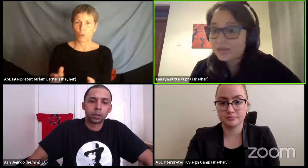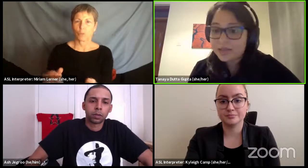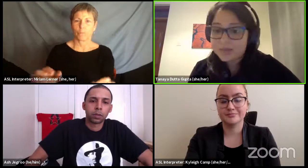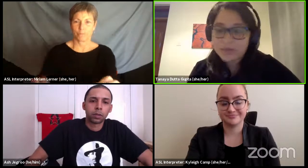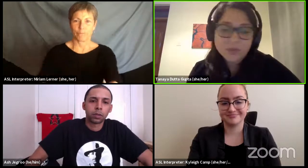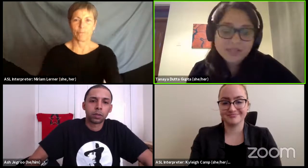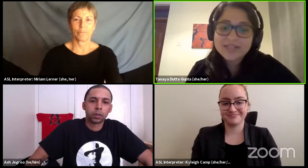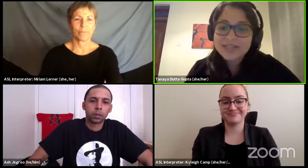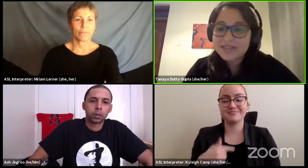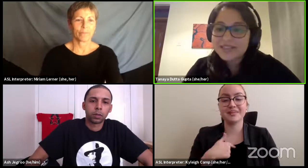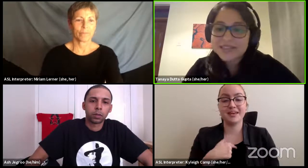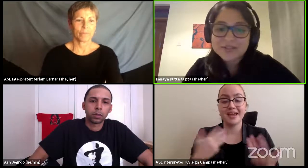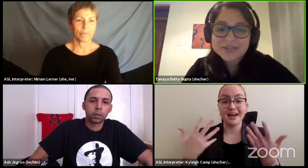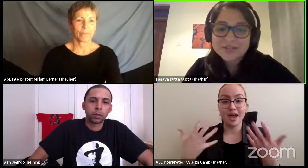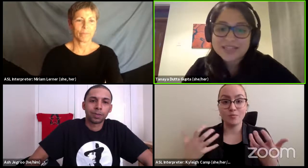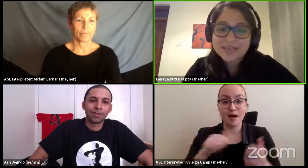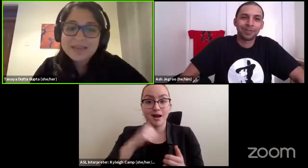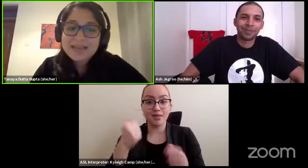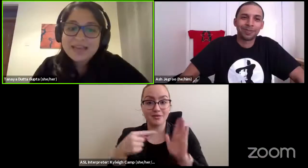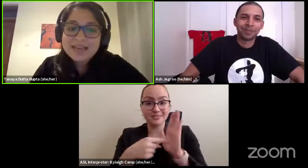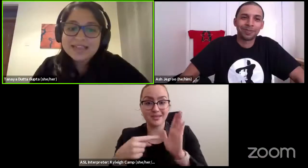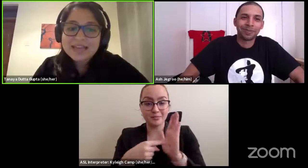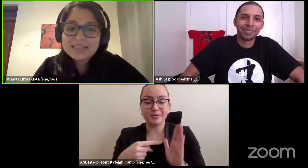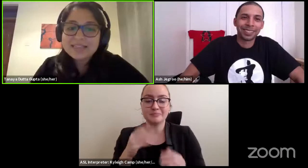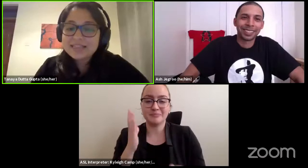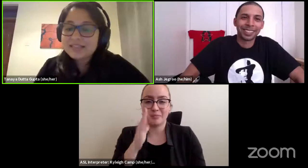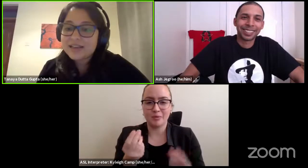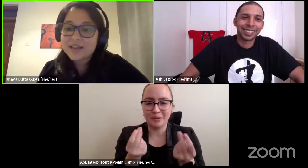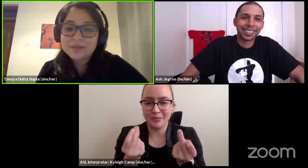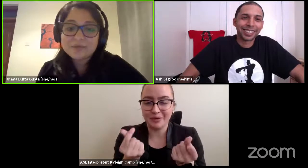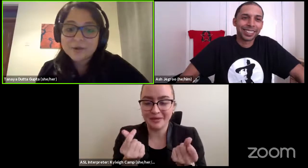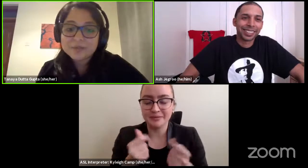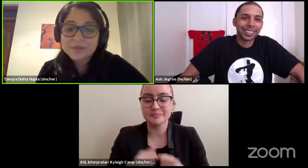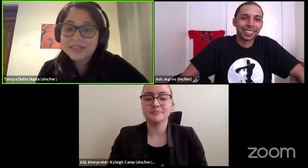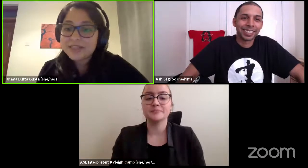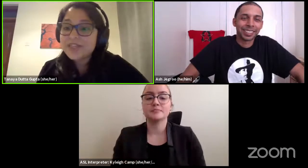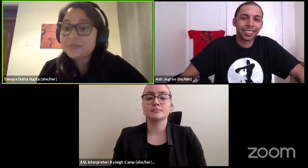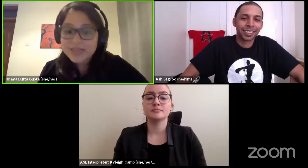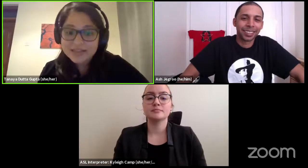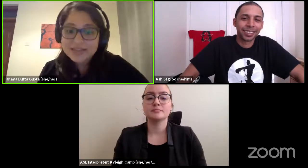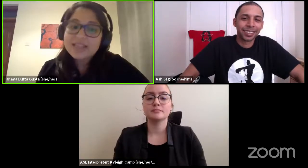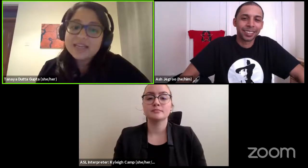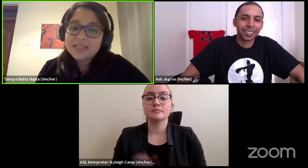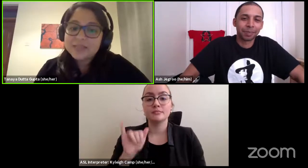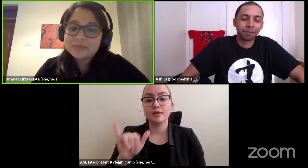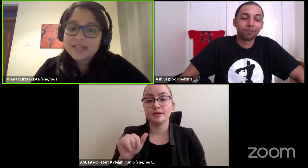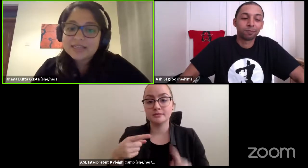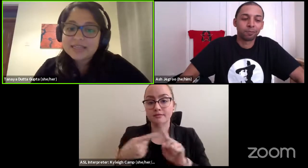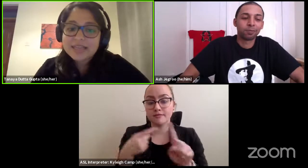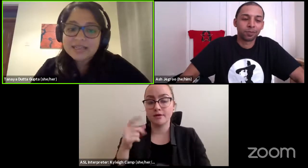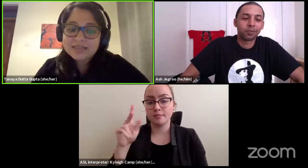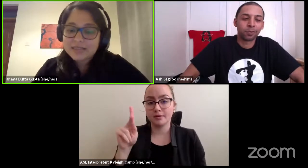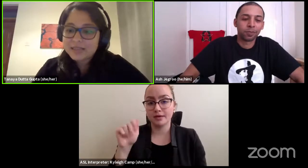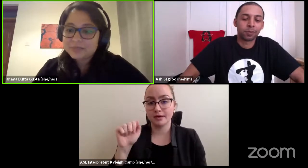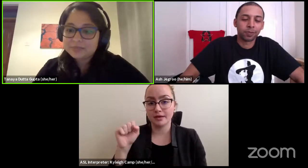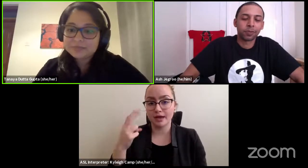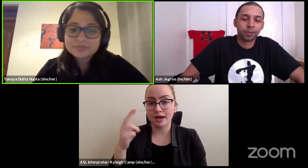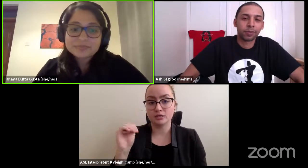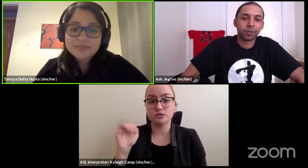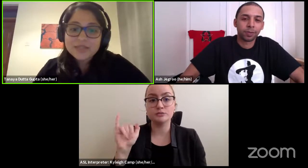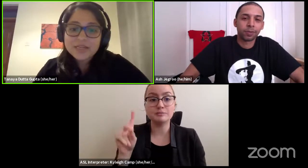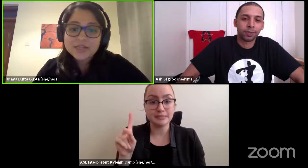I'll be quick in the interest of time. And that is from Kashmir. And as,